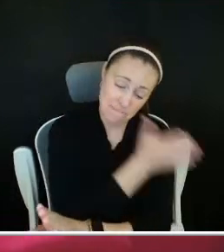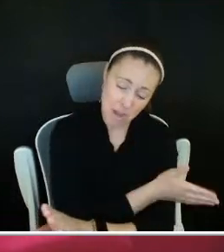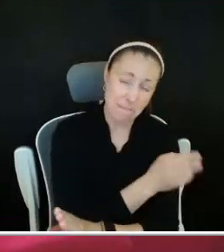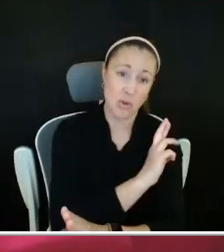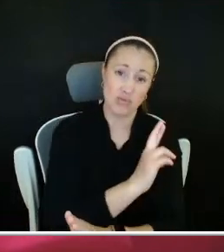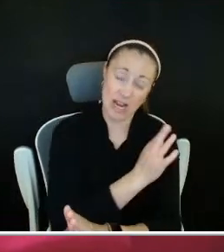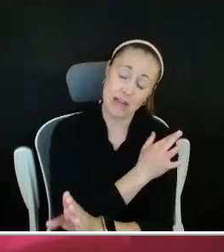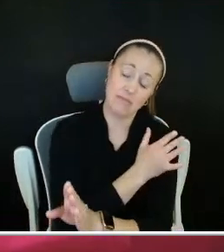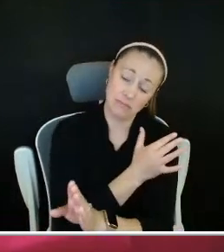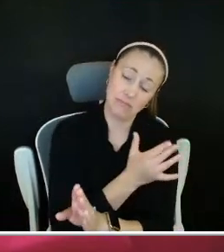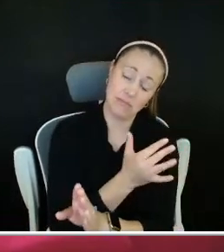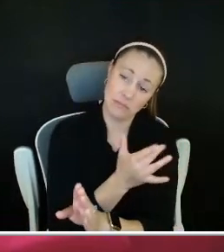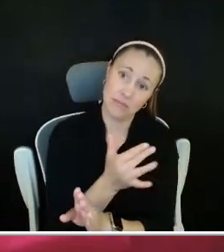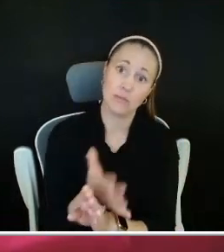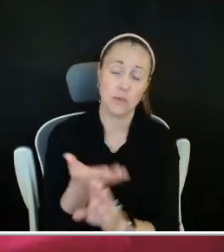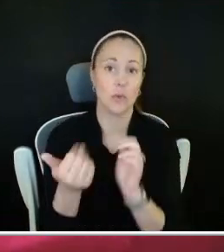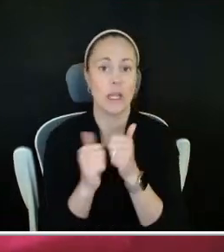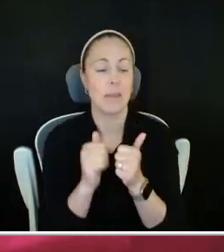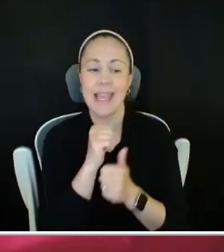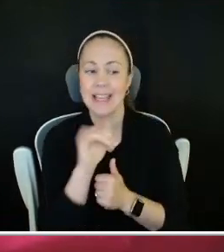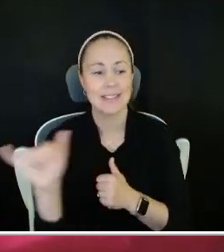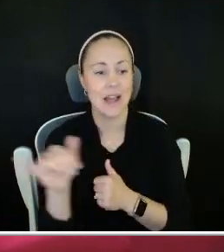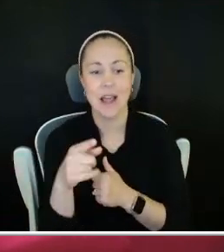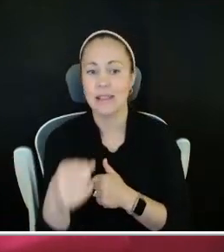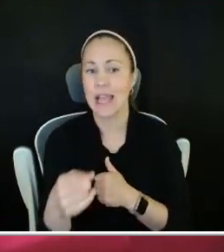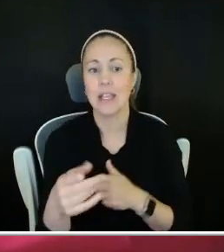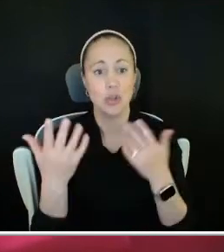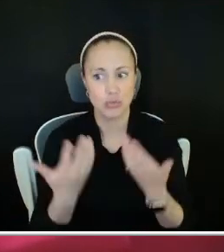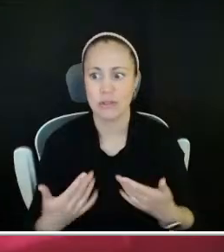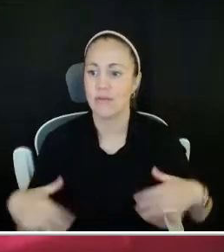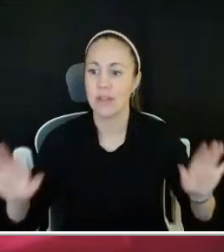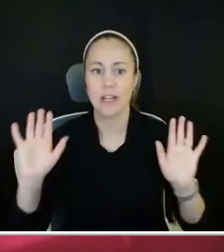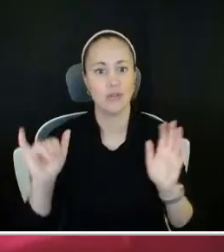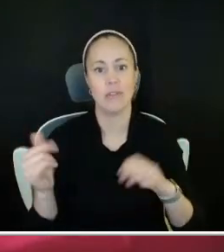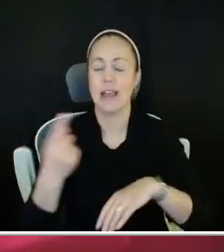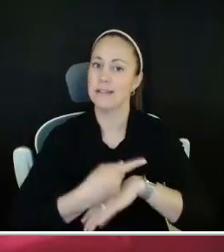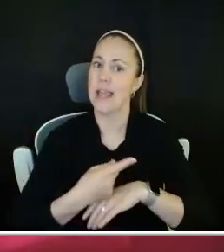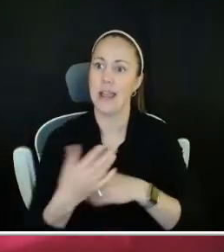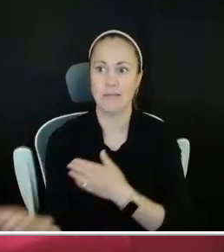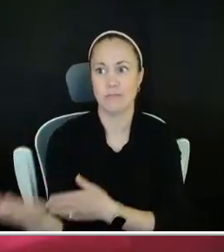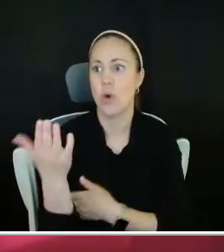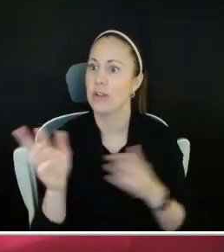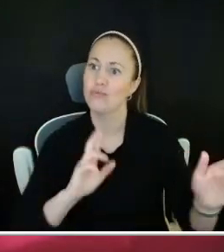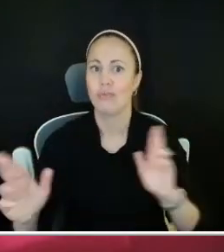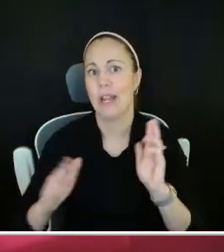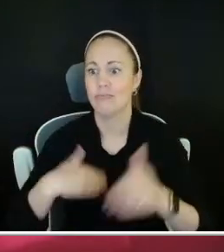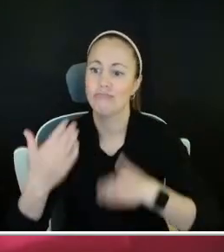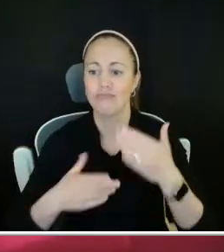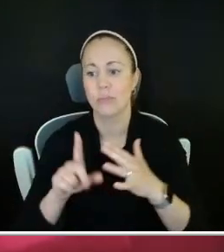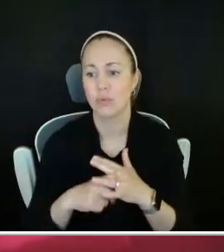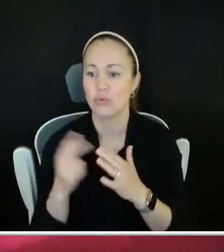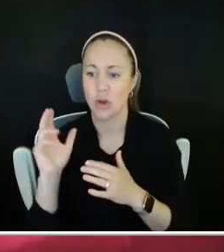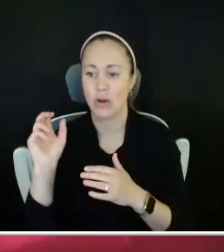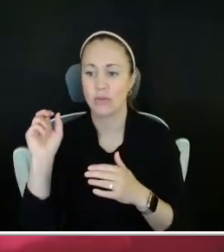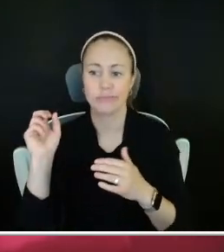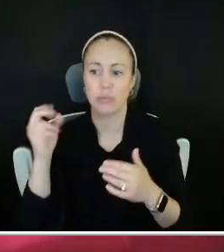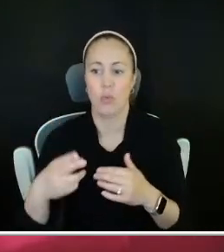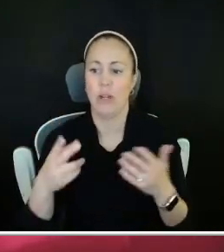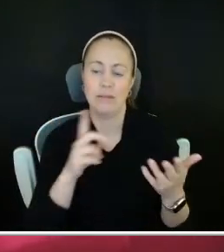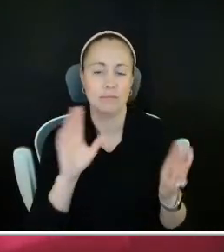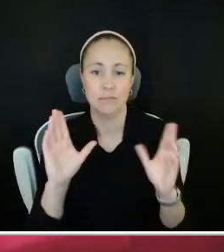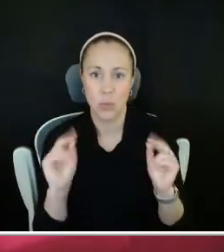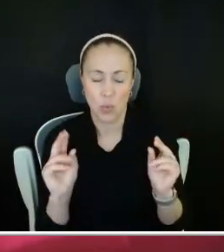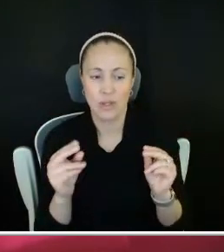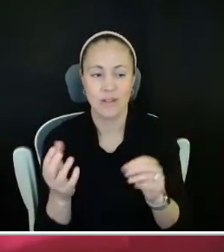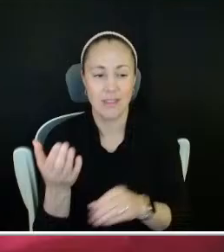to compete. It's not like you just fall out of bed and you can just start throwing, because the forces on the shoulder and the